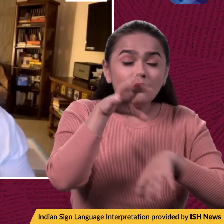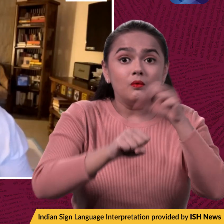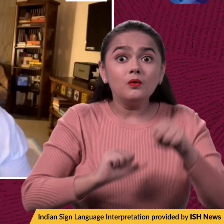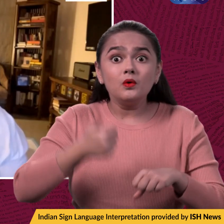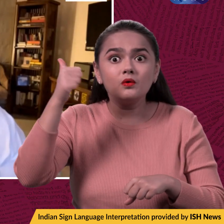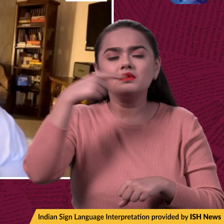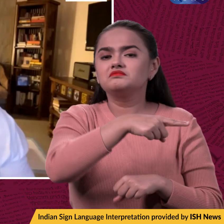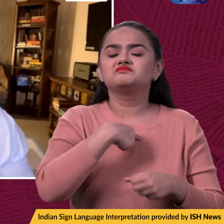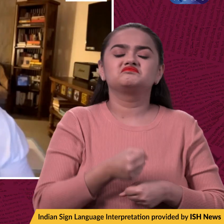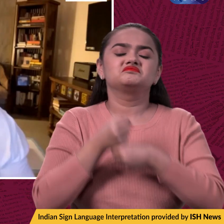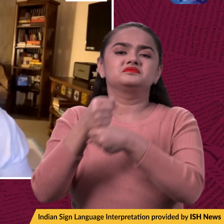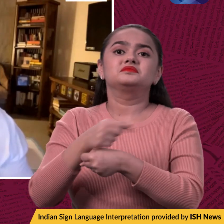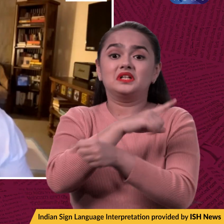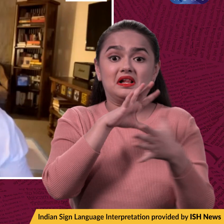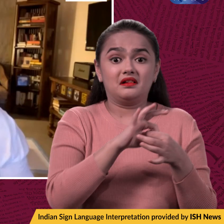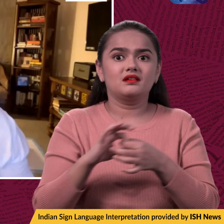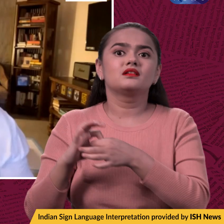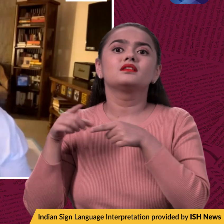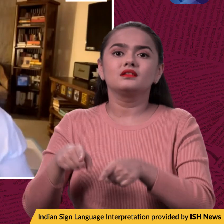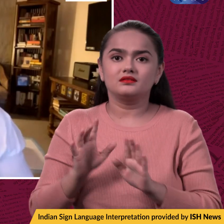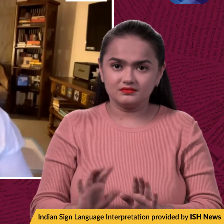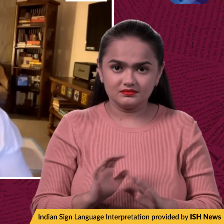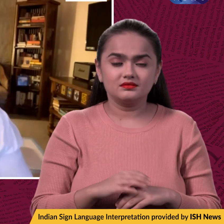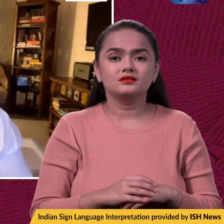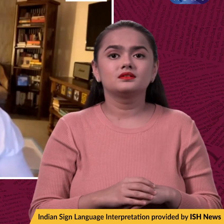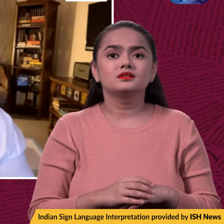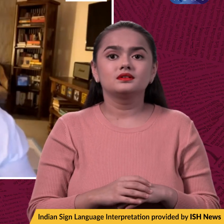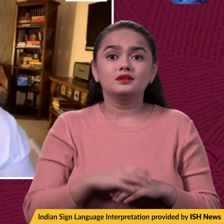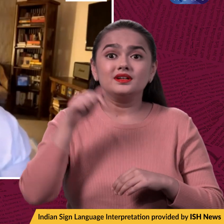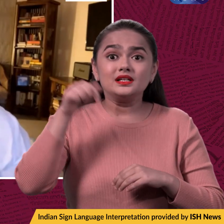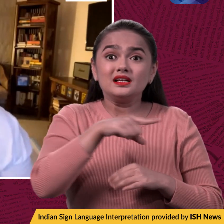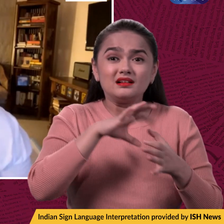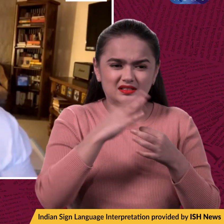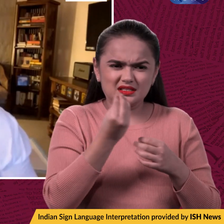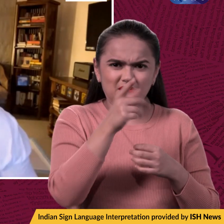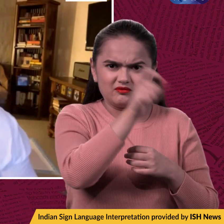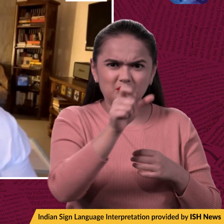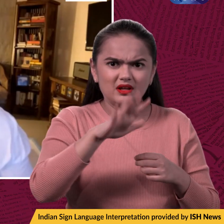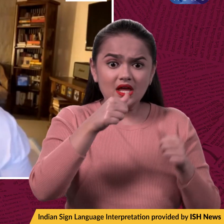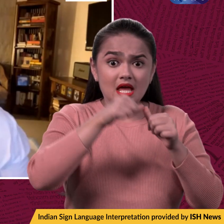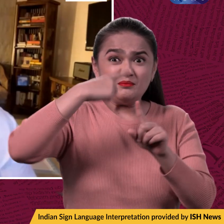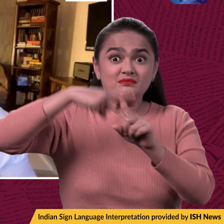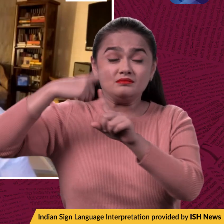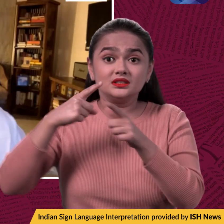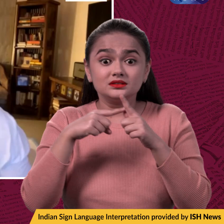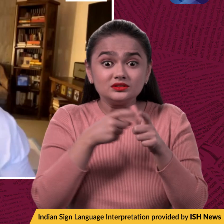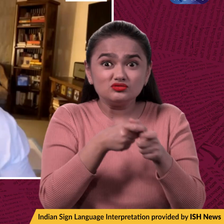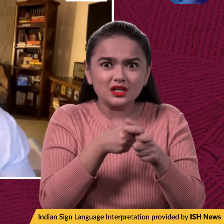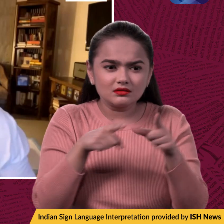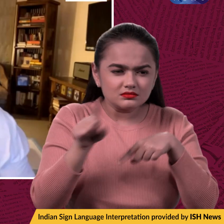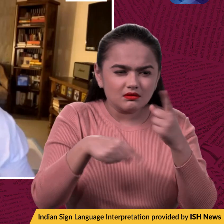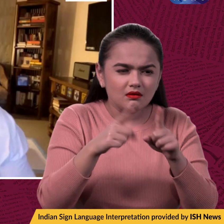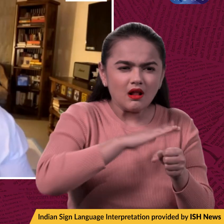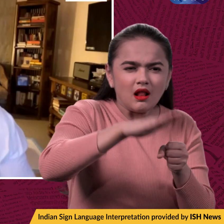The President presented the Shaurya Chakra posthumously to Naib Subedar Sombir for killing an A++ category